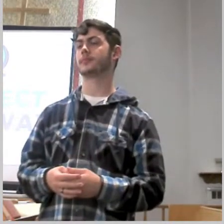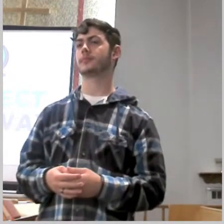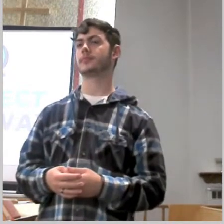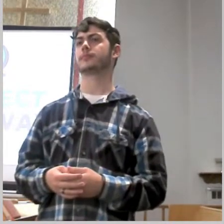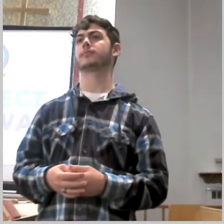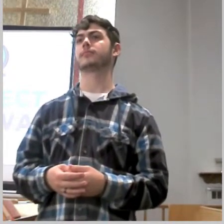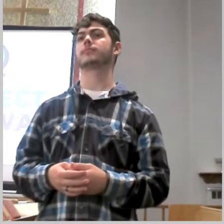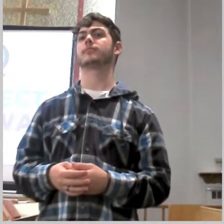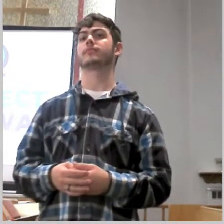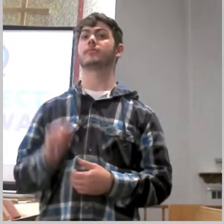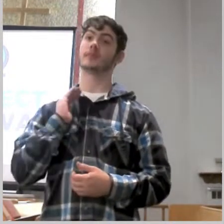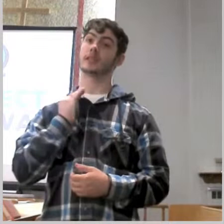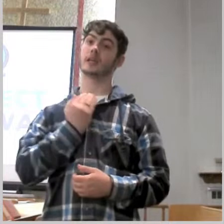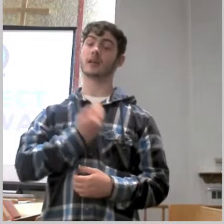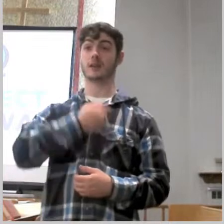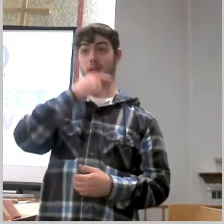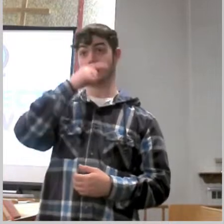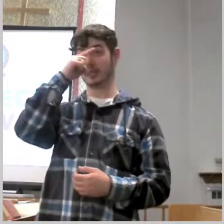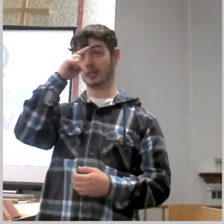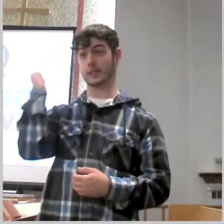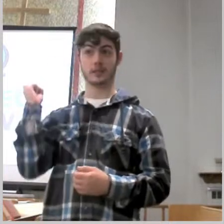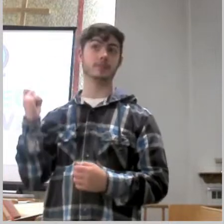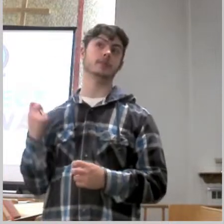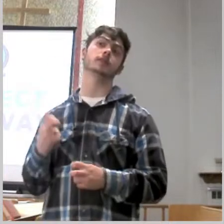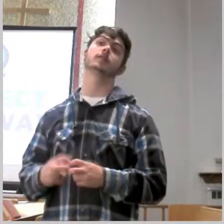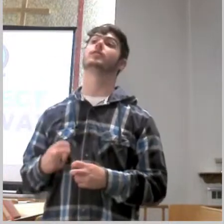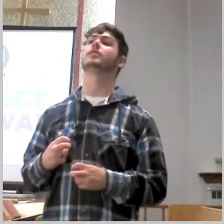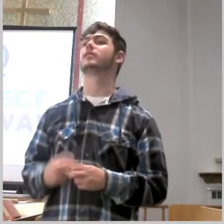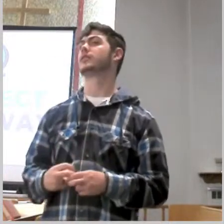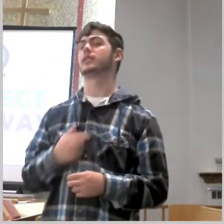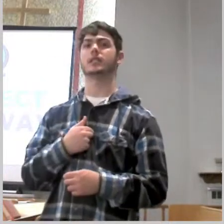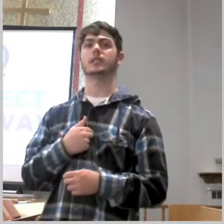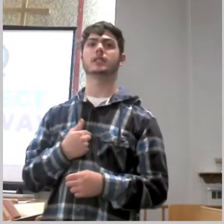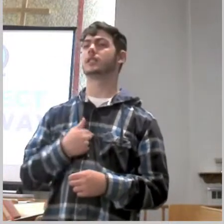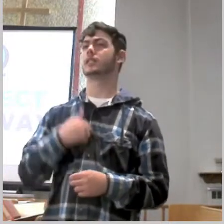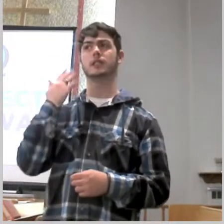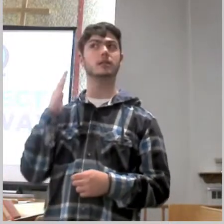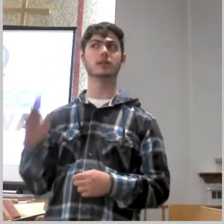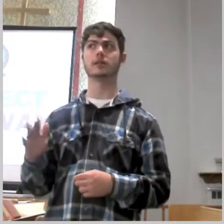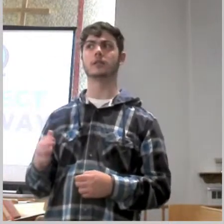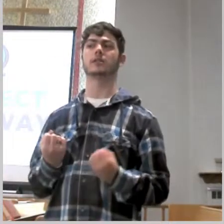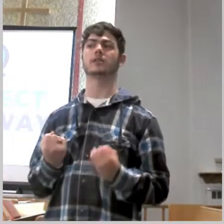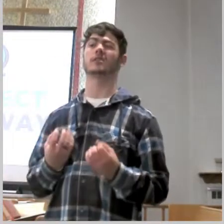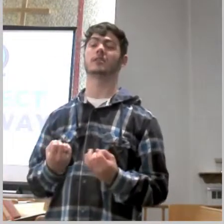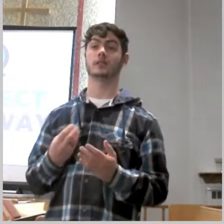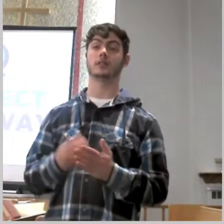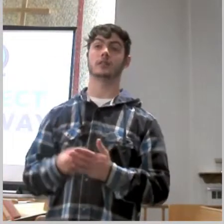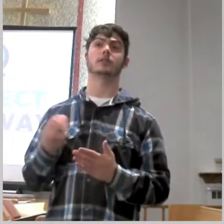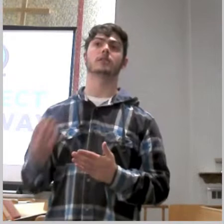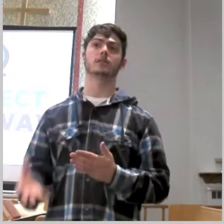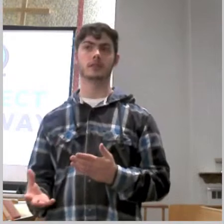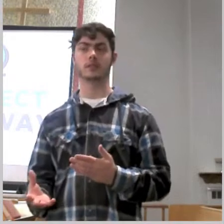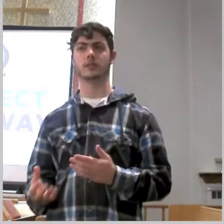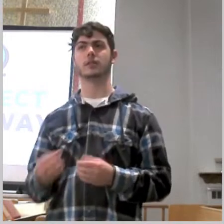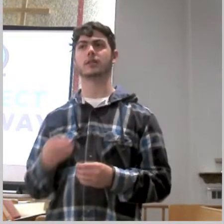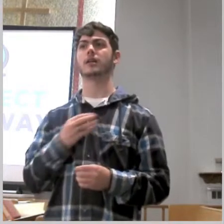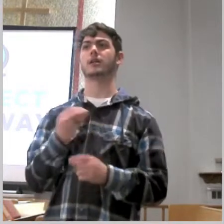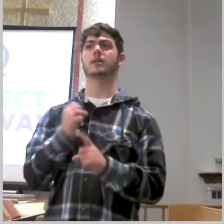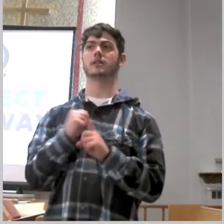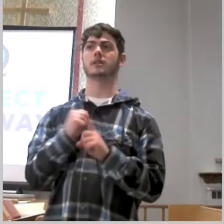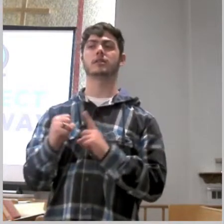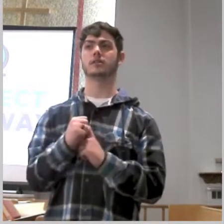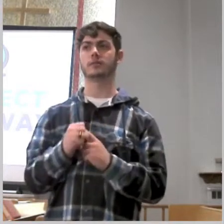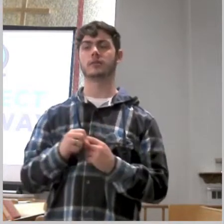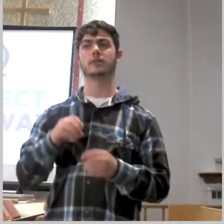for us. I could not have anticipated the expenses and the situation that we had to go through this summer. But